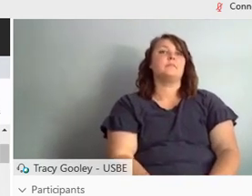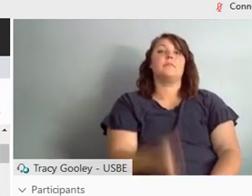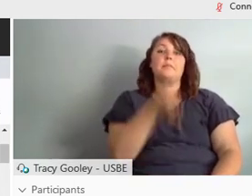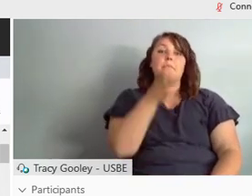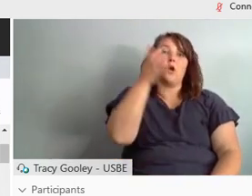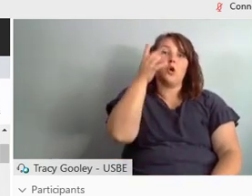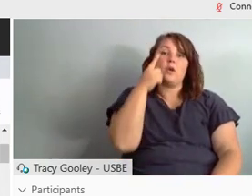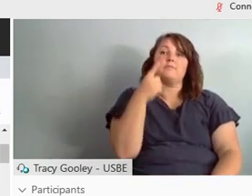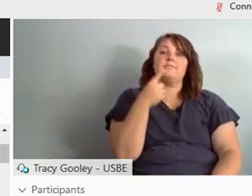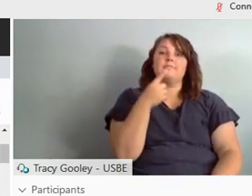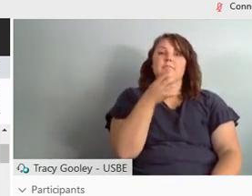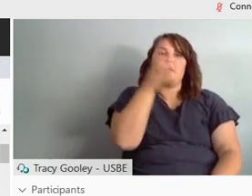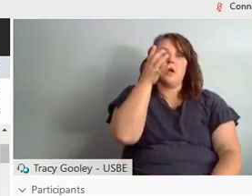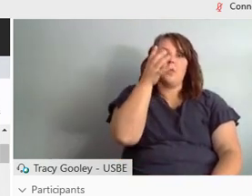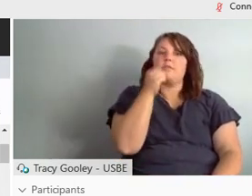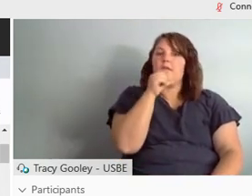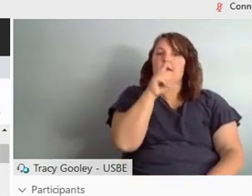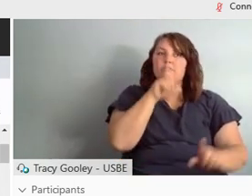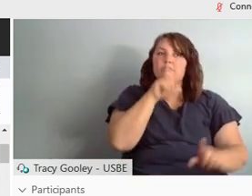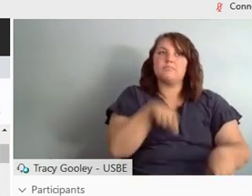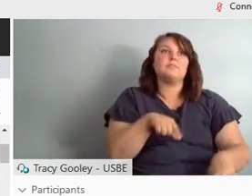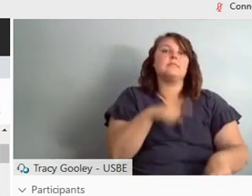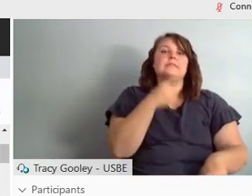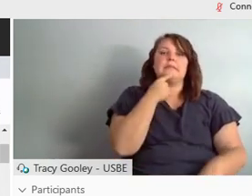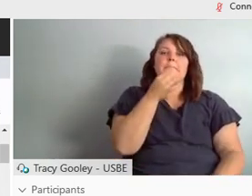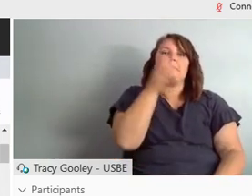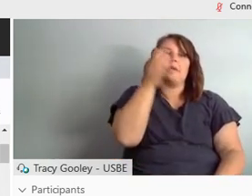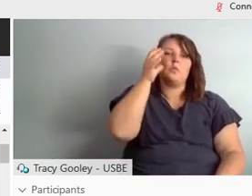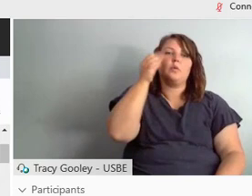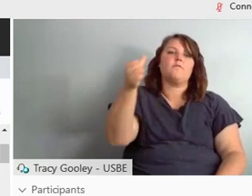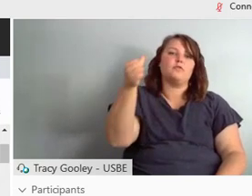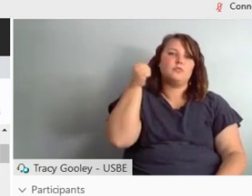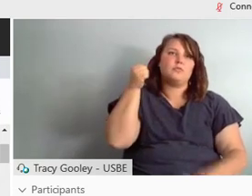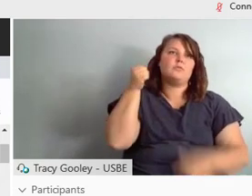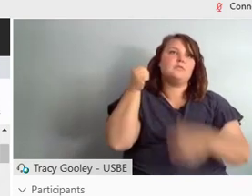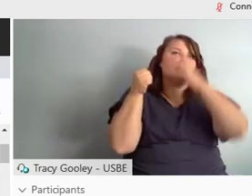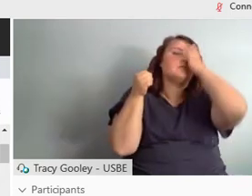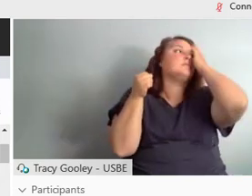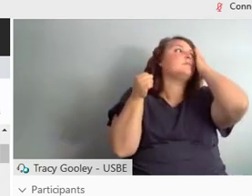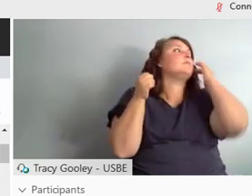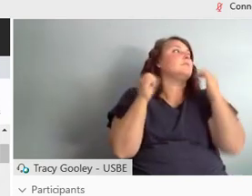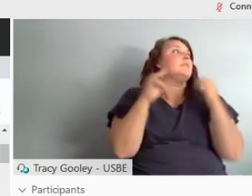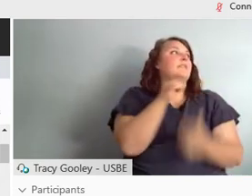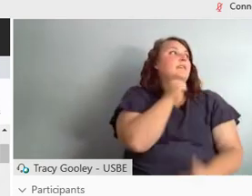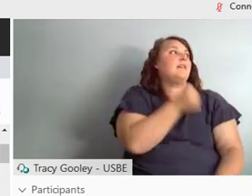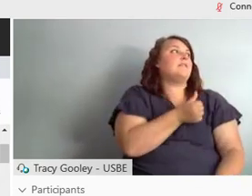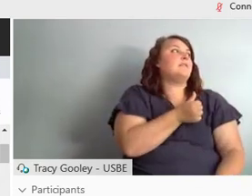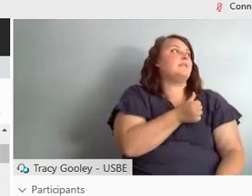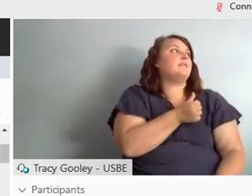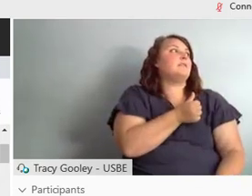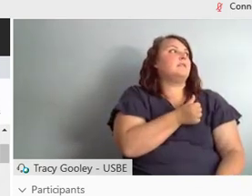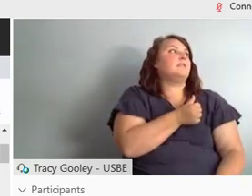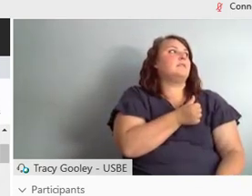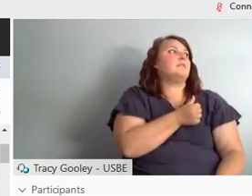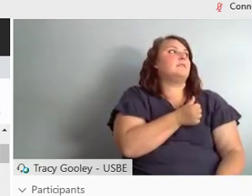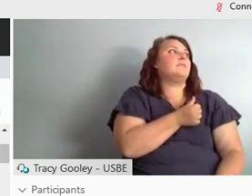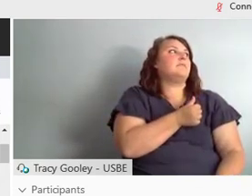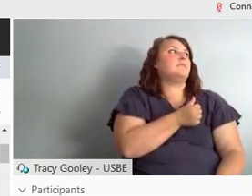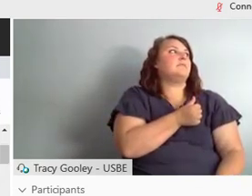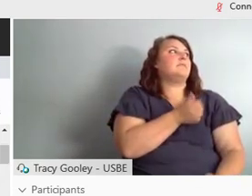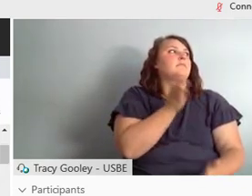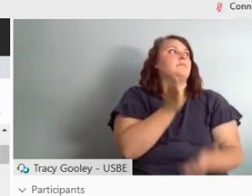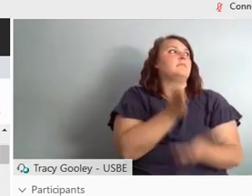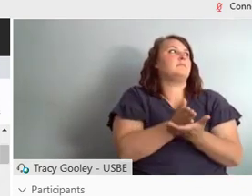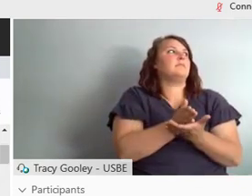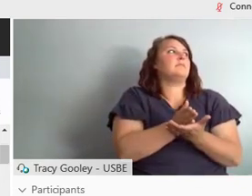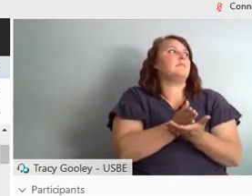If the parent refused to answer, you can mark parent refusal. If they did not, then you just simply click no, and that's the